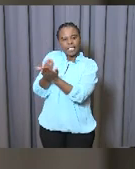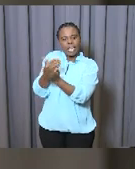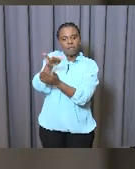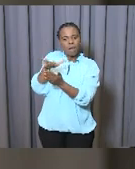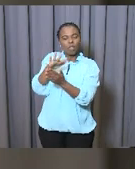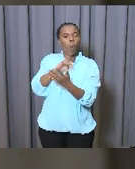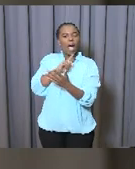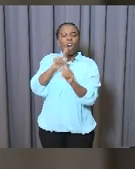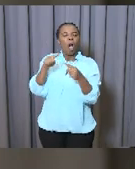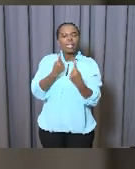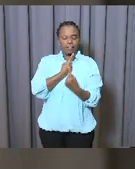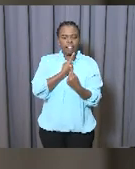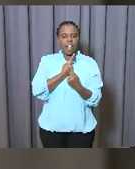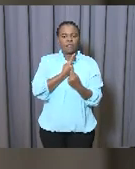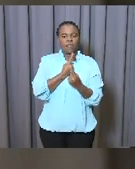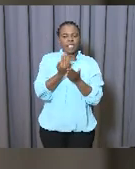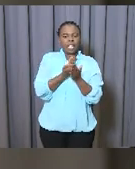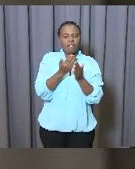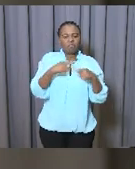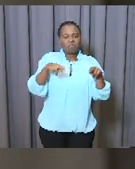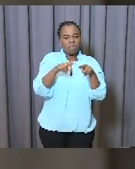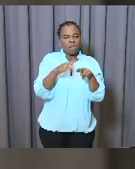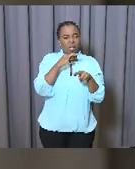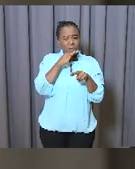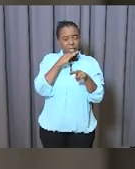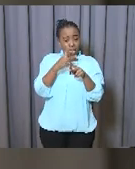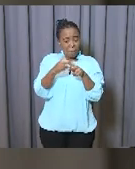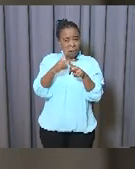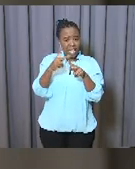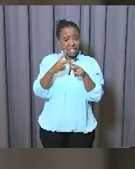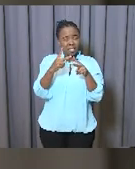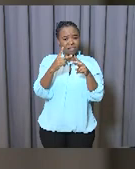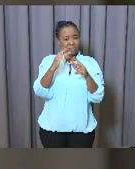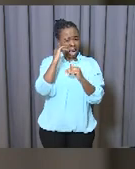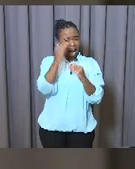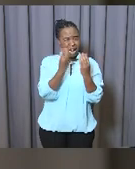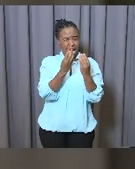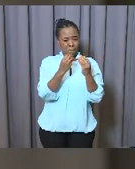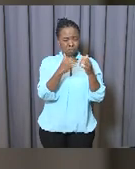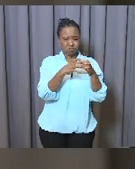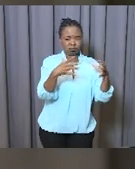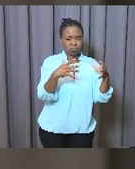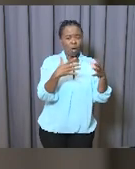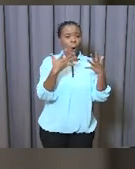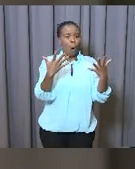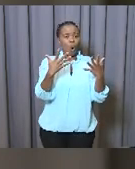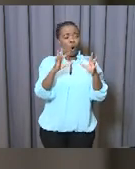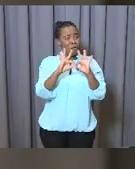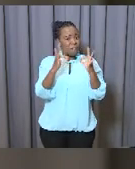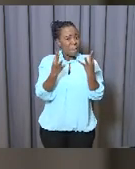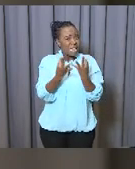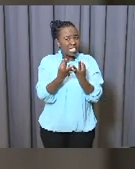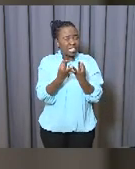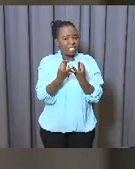self-quarantine. So would this be a plan maybe for high-density areas or maybe people or families that aren't